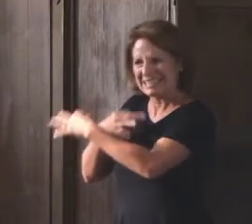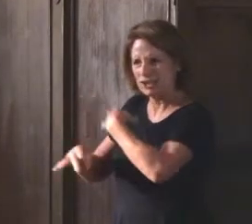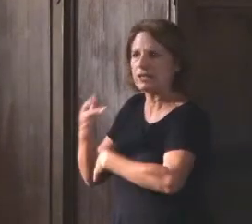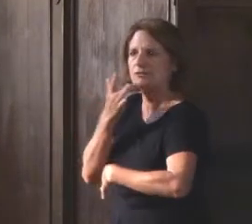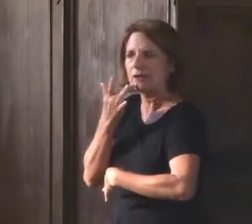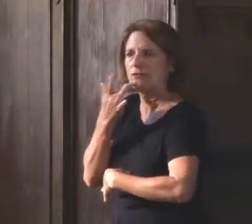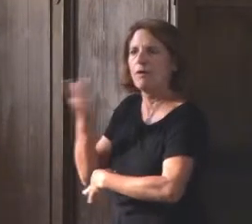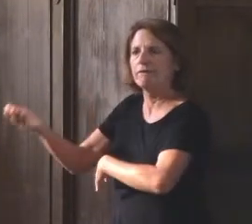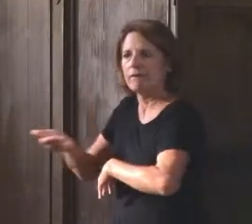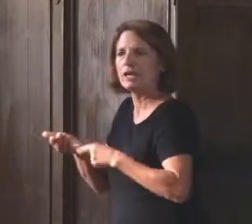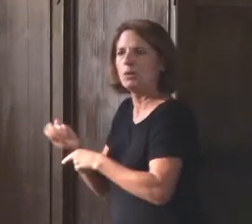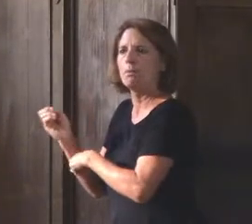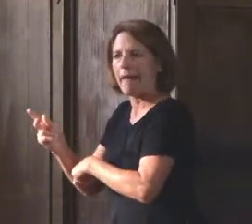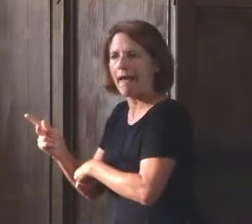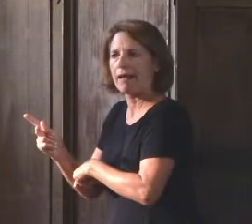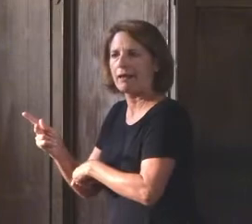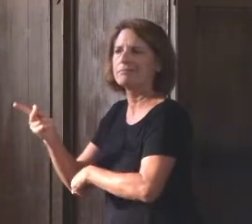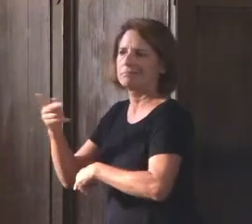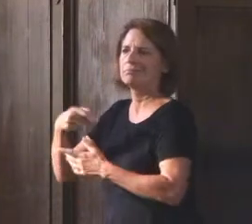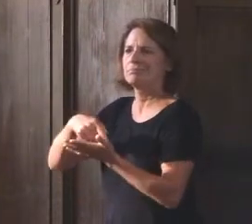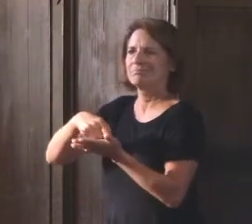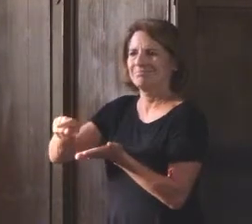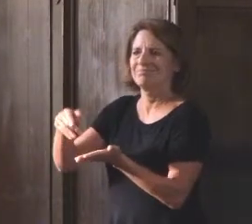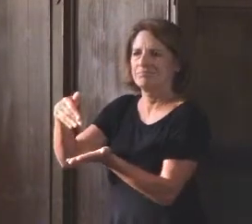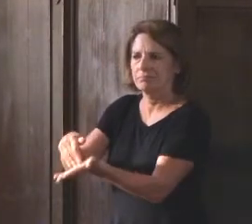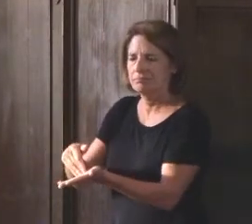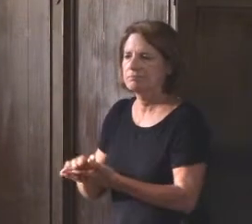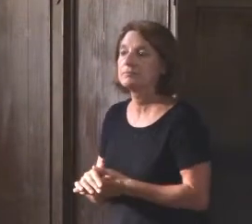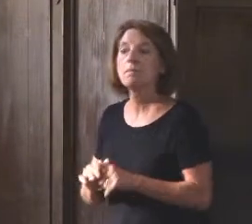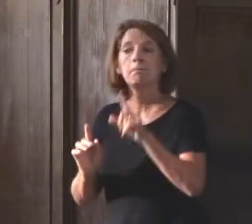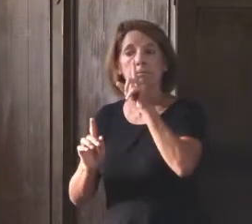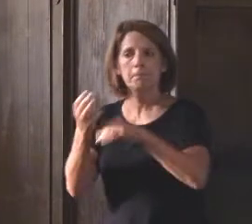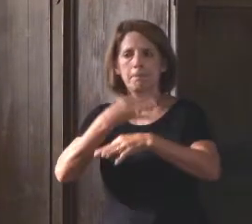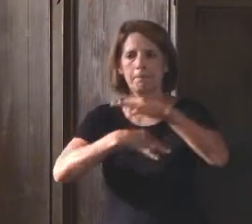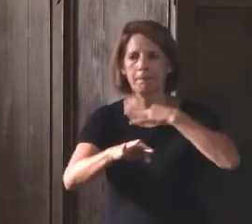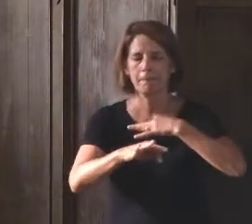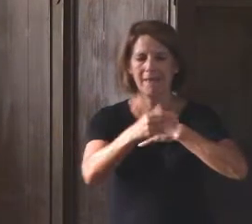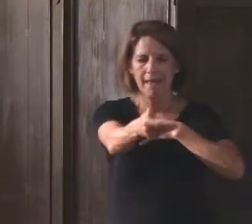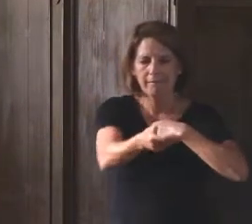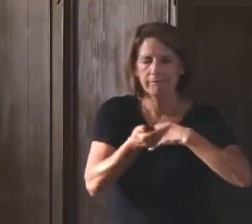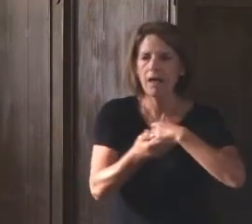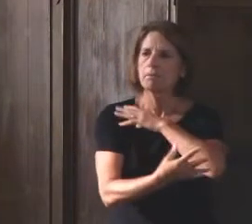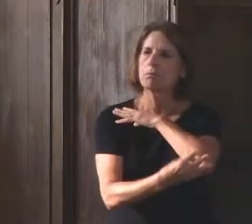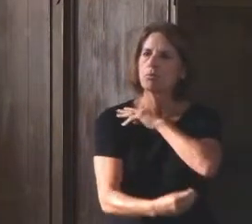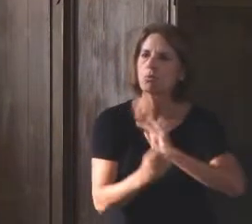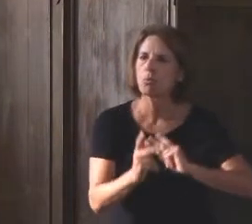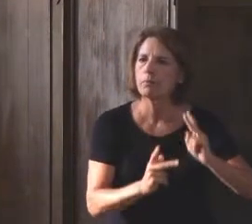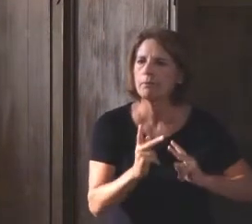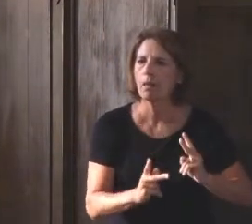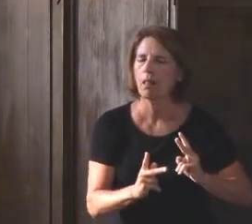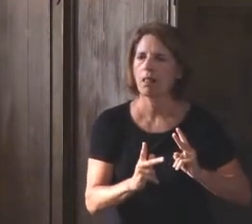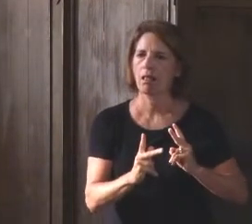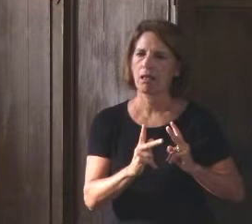would be repaid. Rather, when you hold a banquet, invite the poor, the